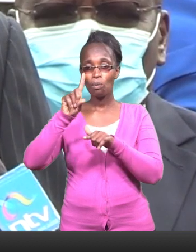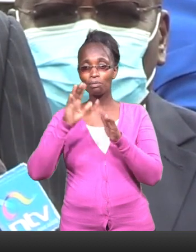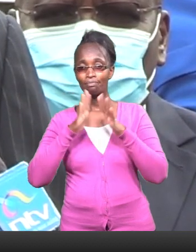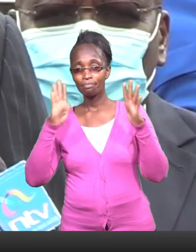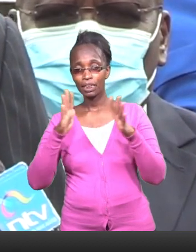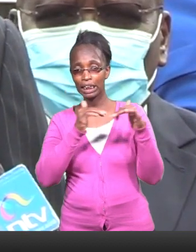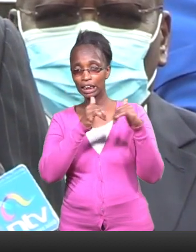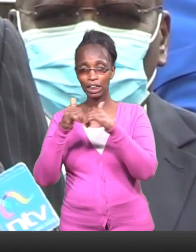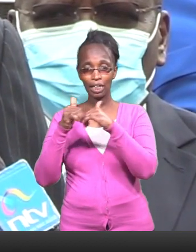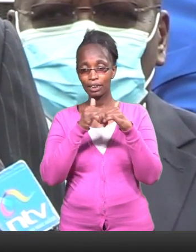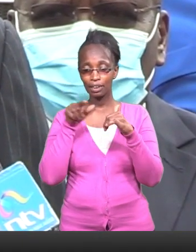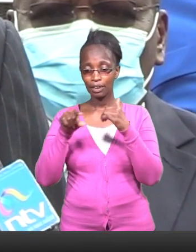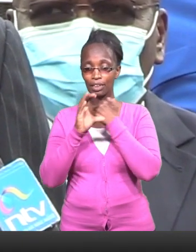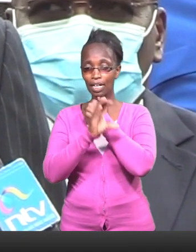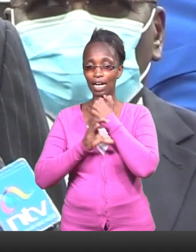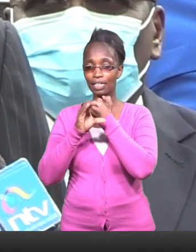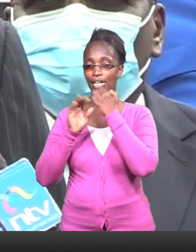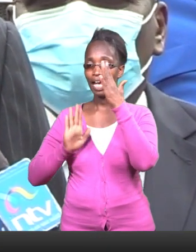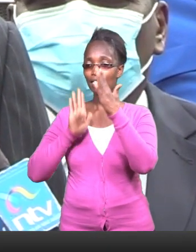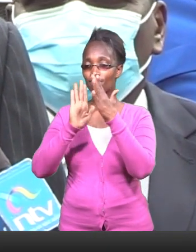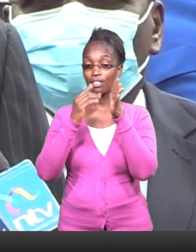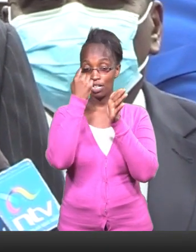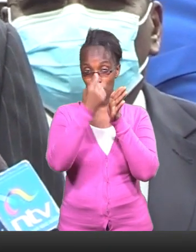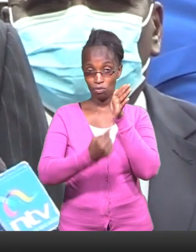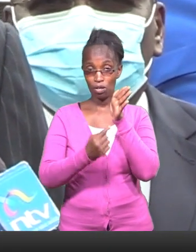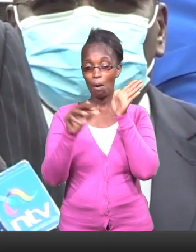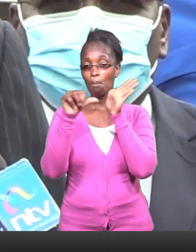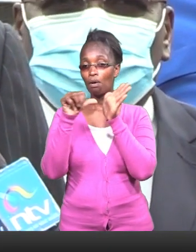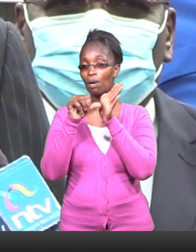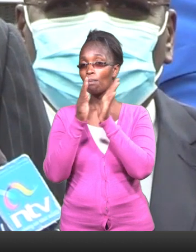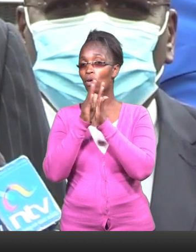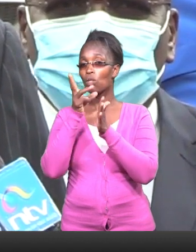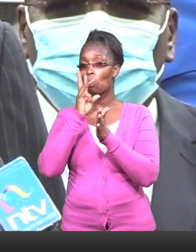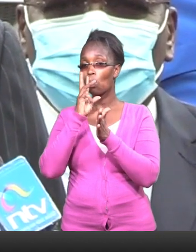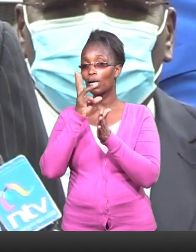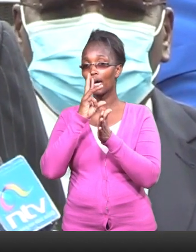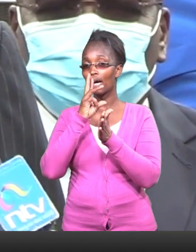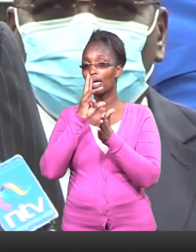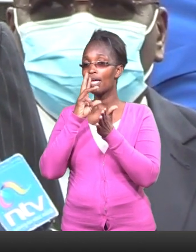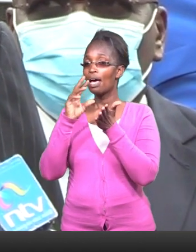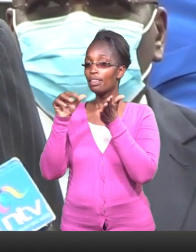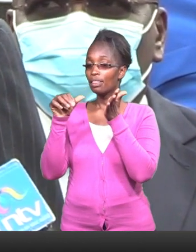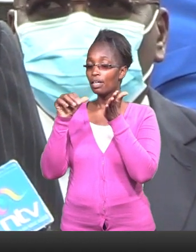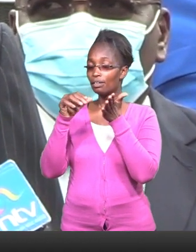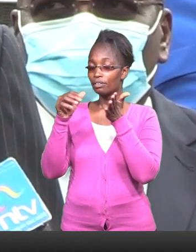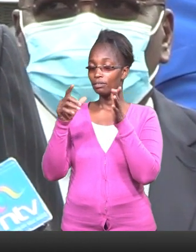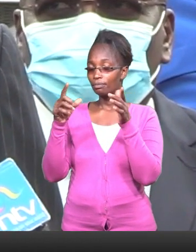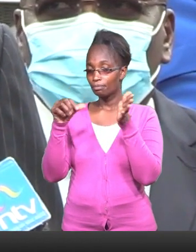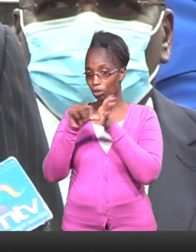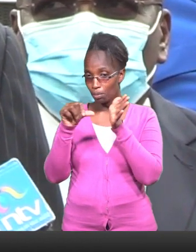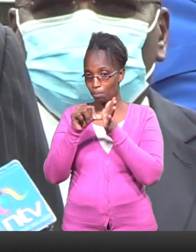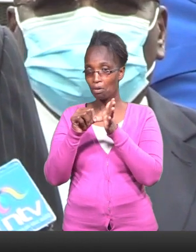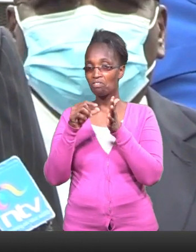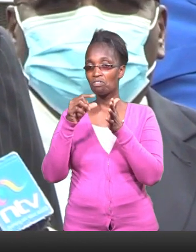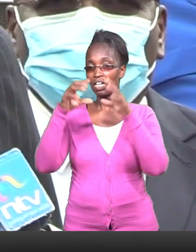One of the biggest challenges these counties are facing is lack of water. Because of the failure of the